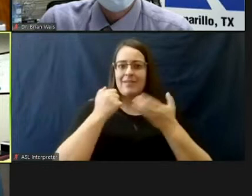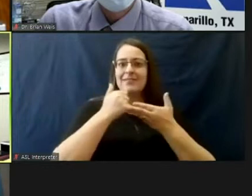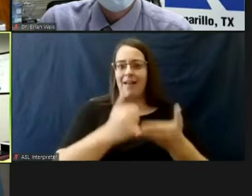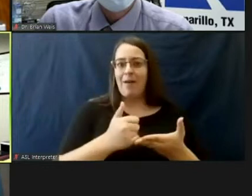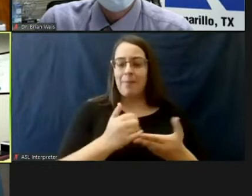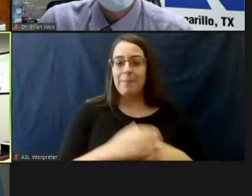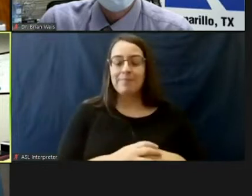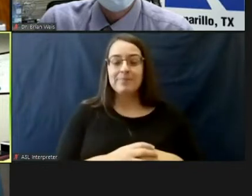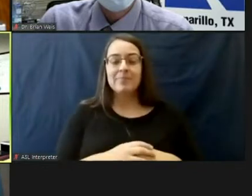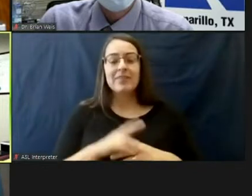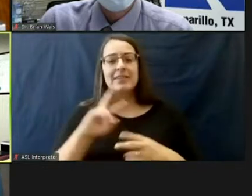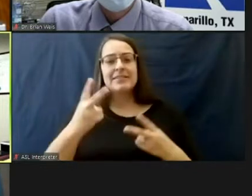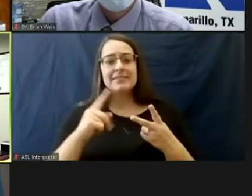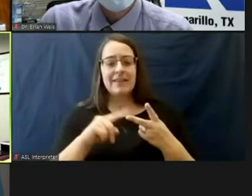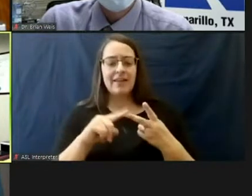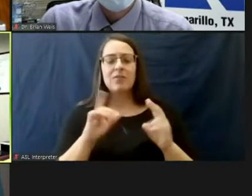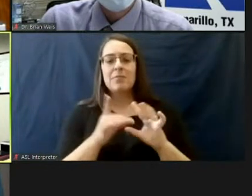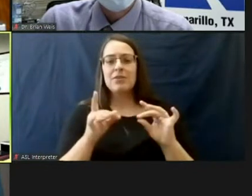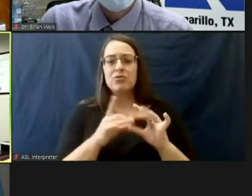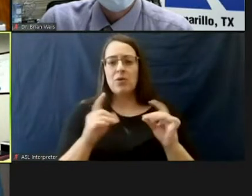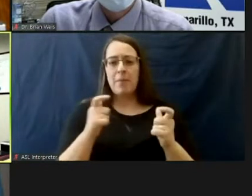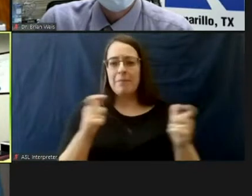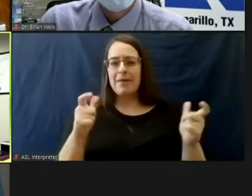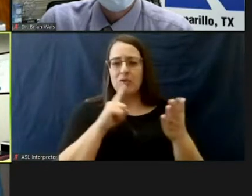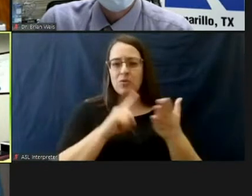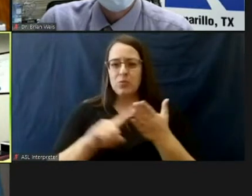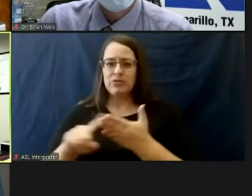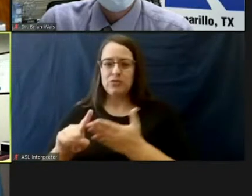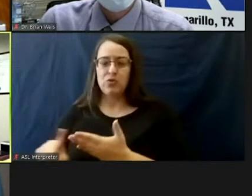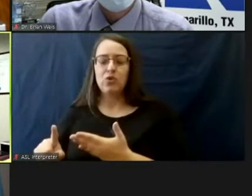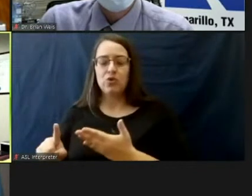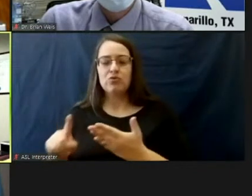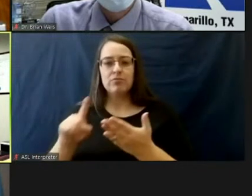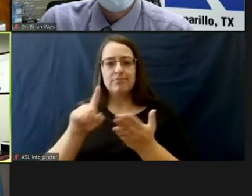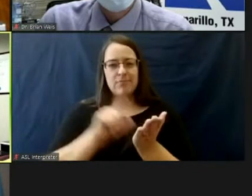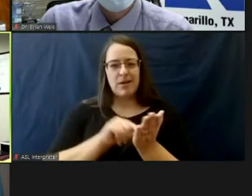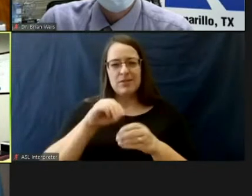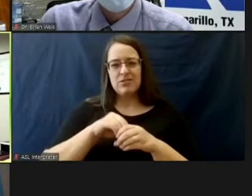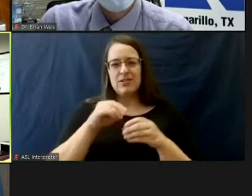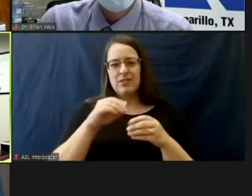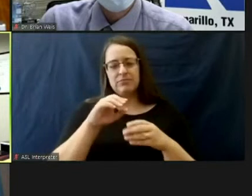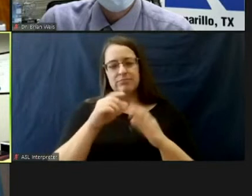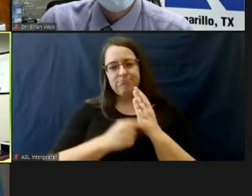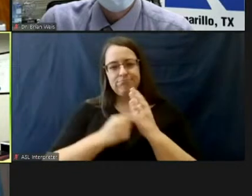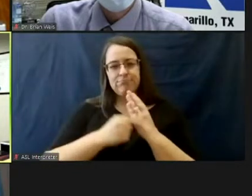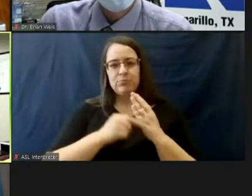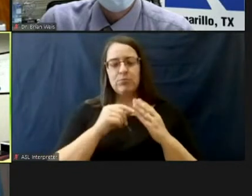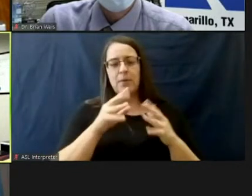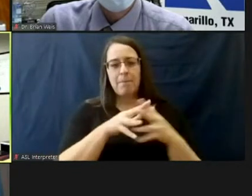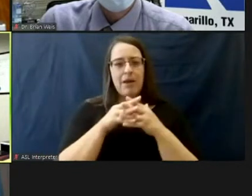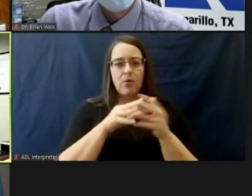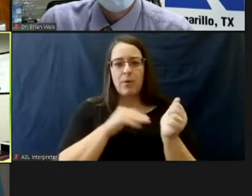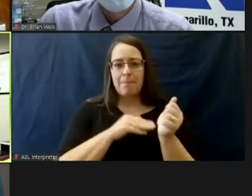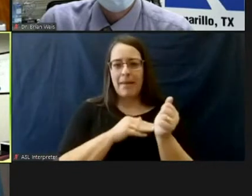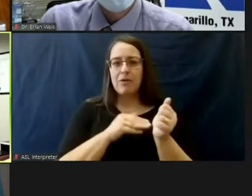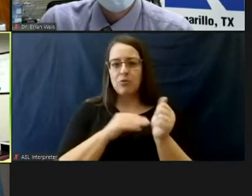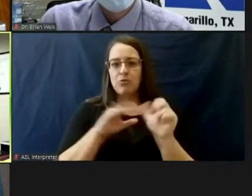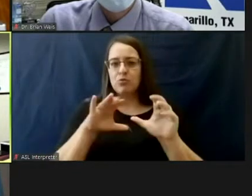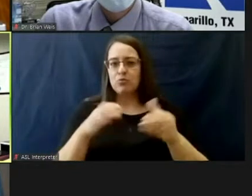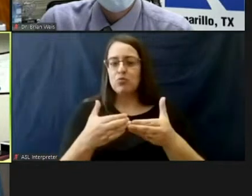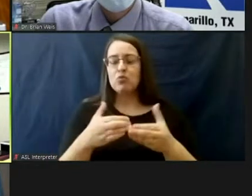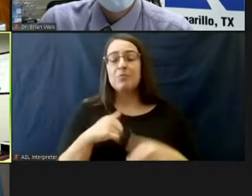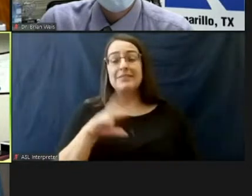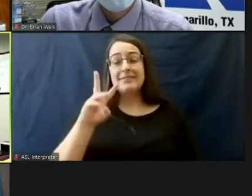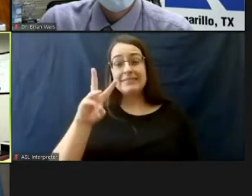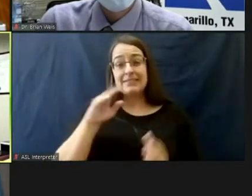large study that came out this week that's published in the Journal of American Medical Association that looked at over 6 million